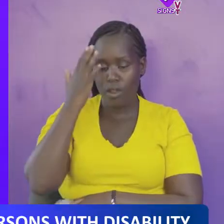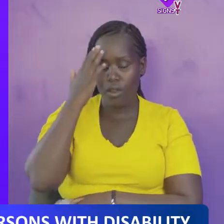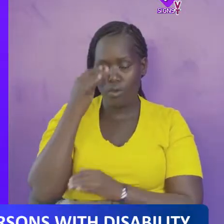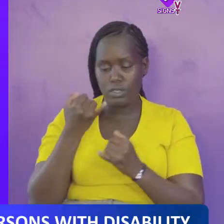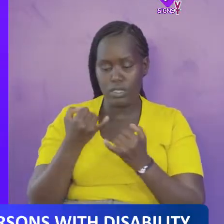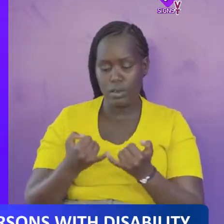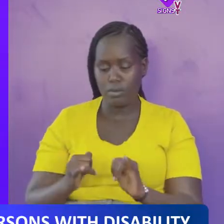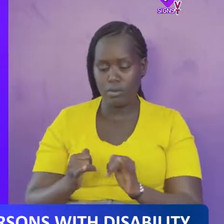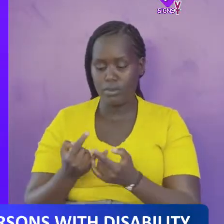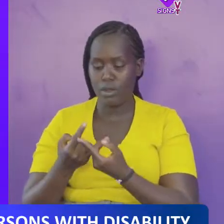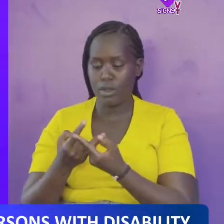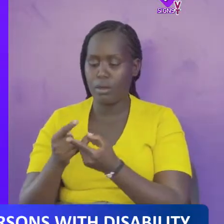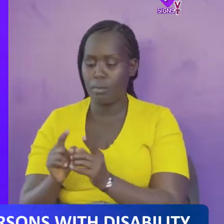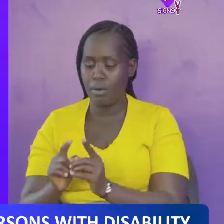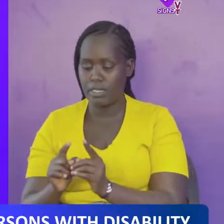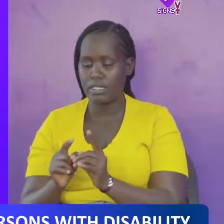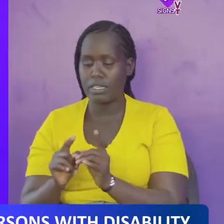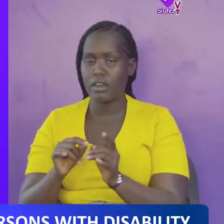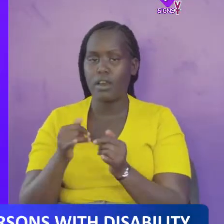the problem.